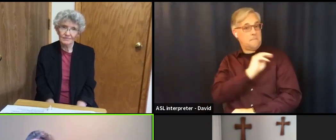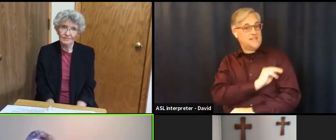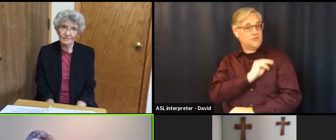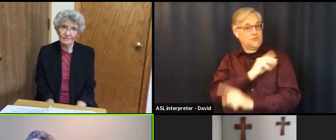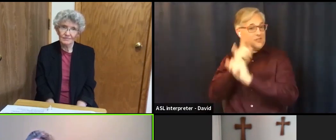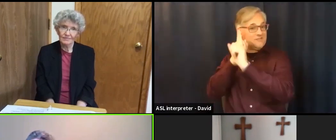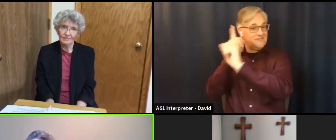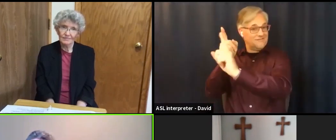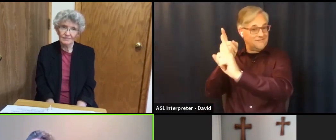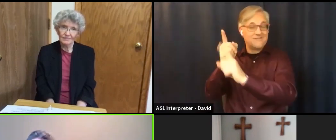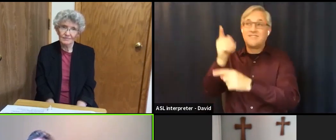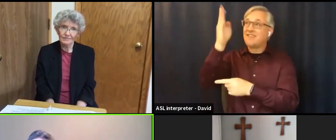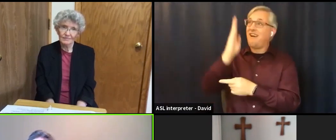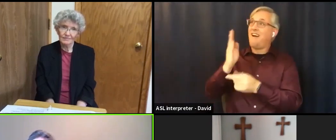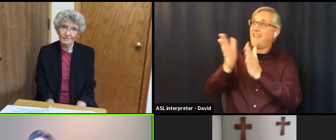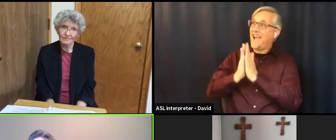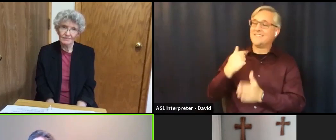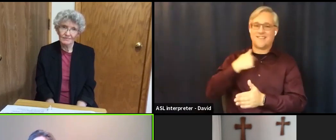about.